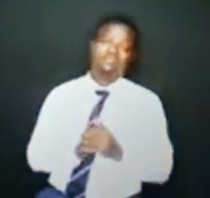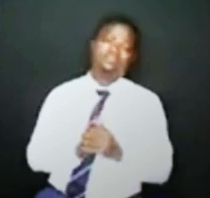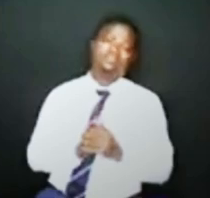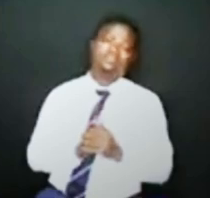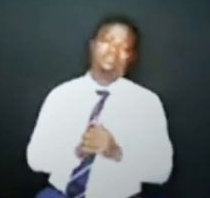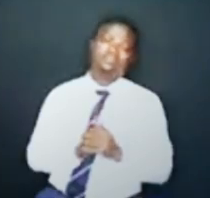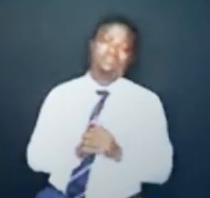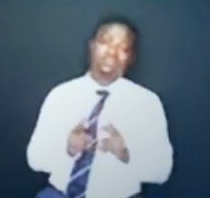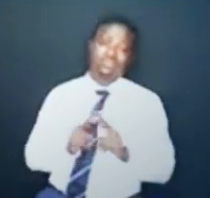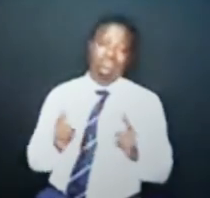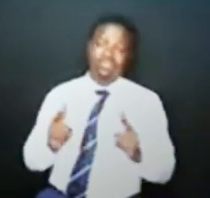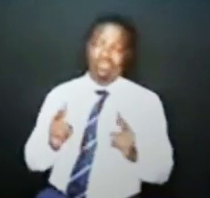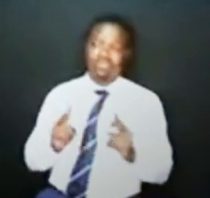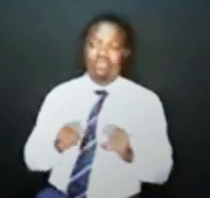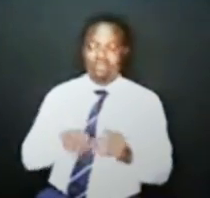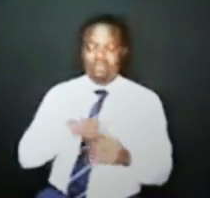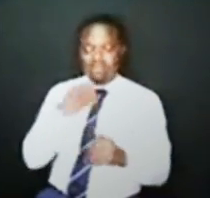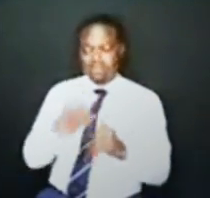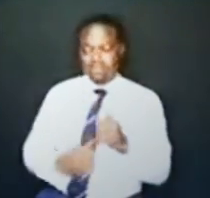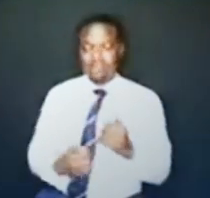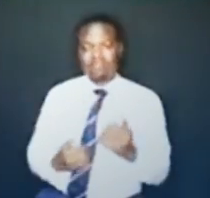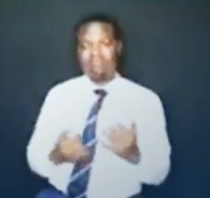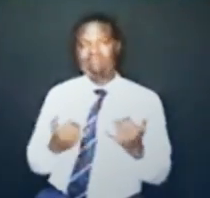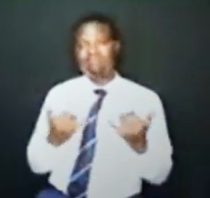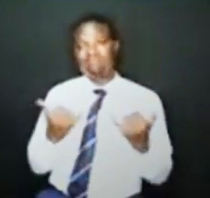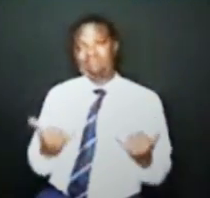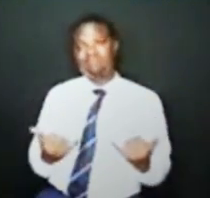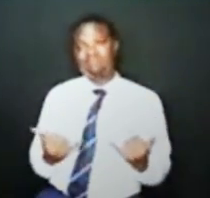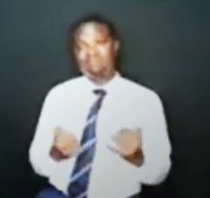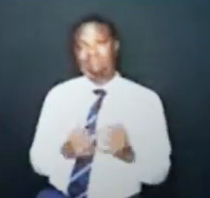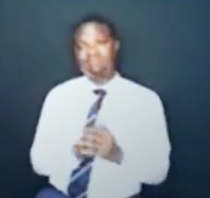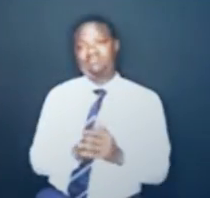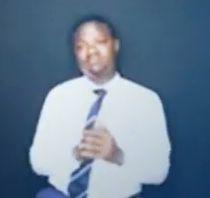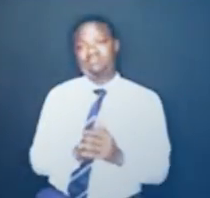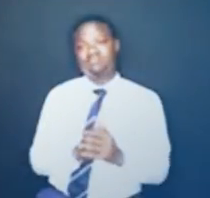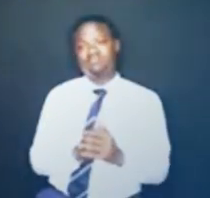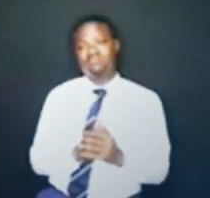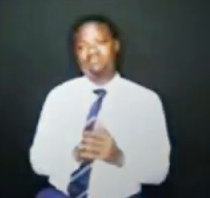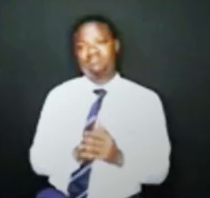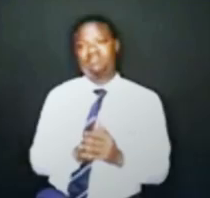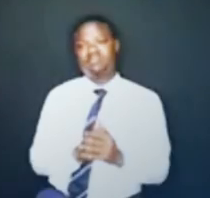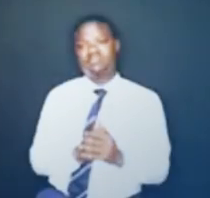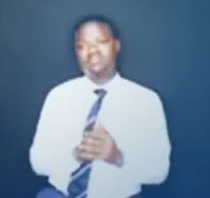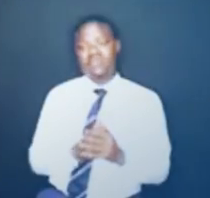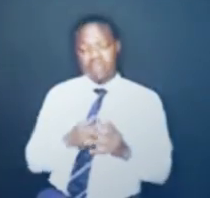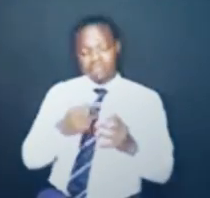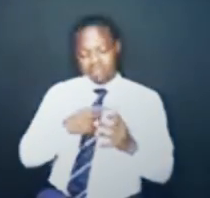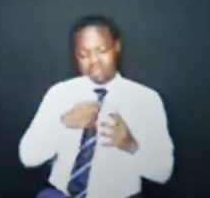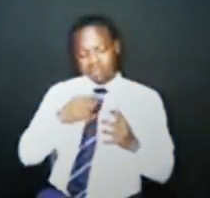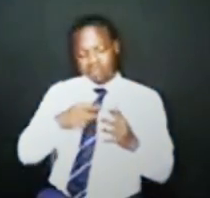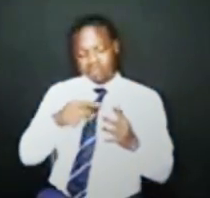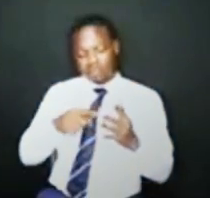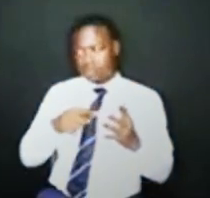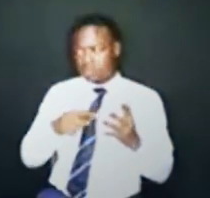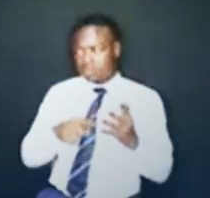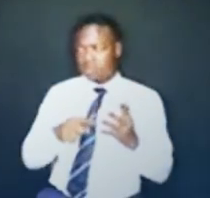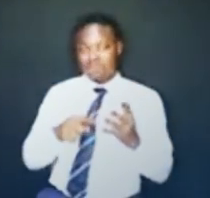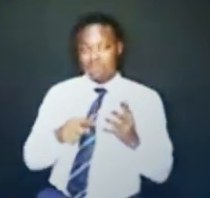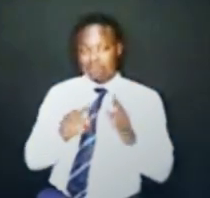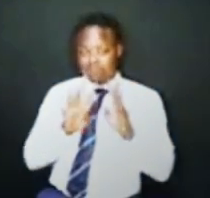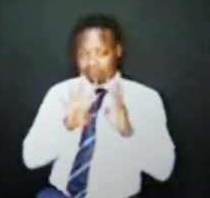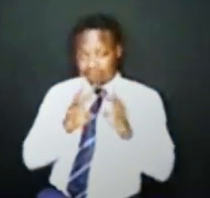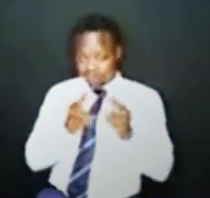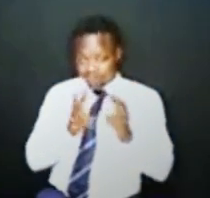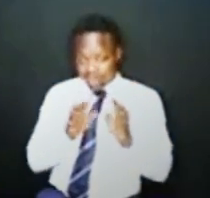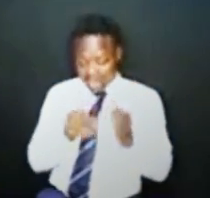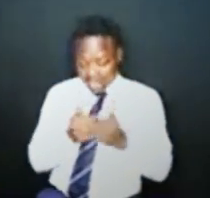emayen. So I'll end this evening's broadcast by giving four ways people tend to deal with